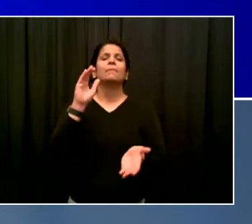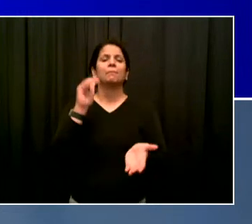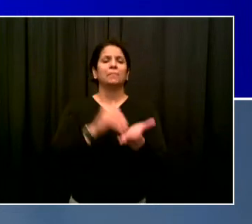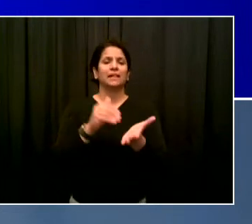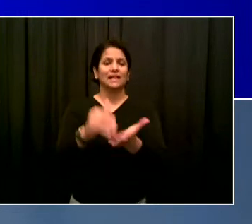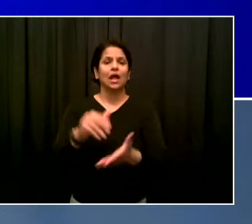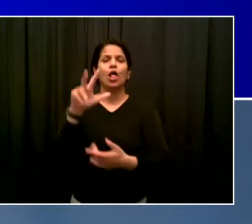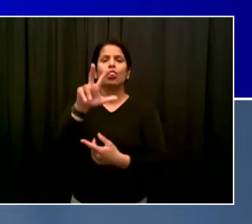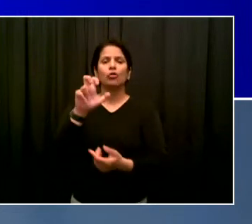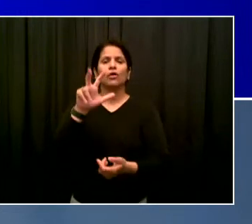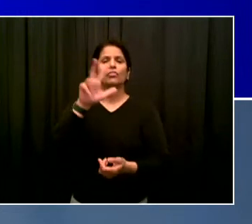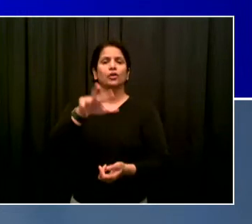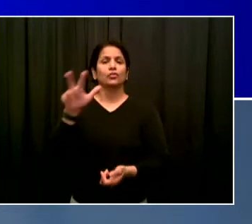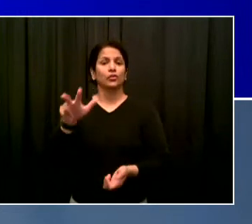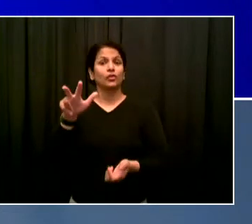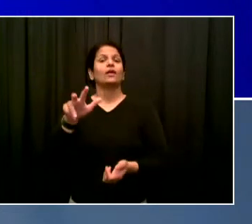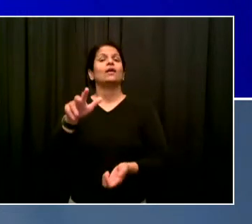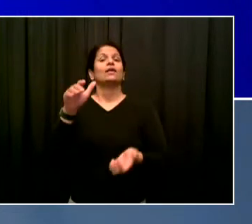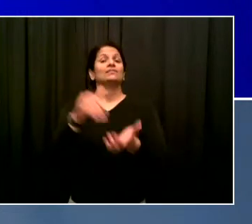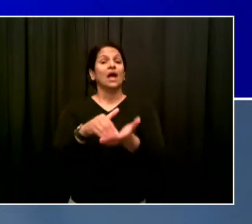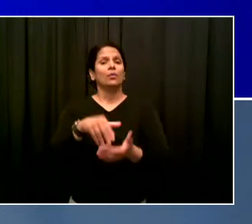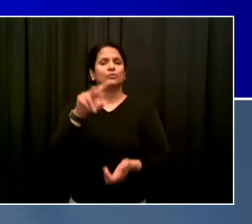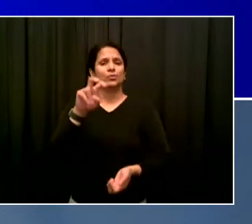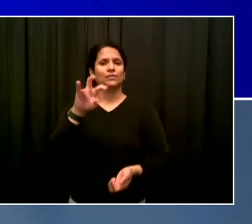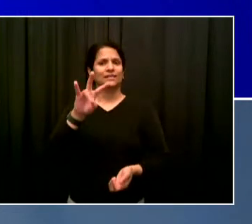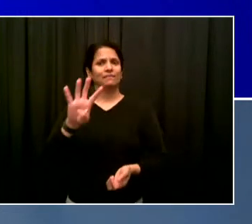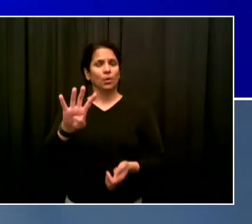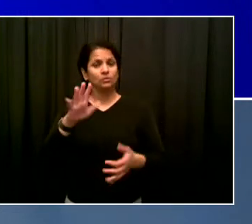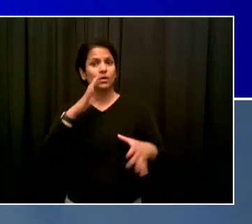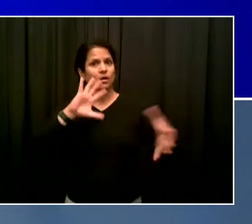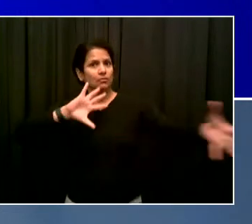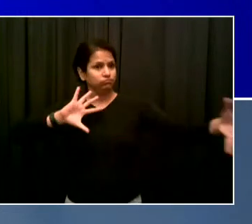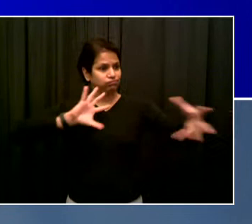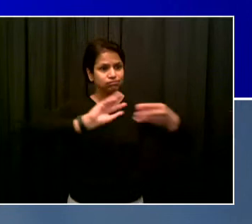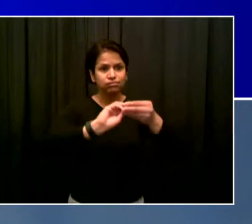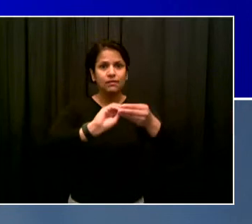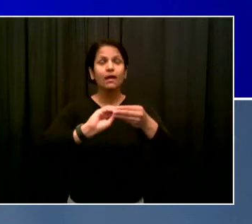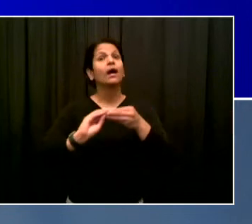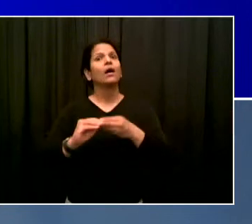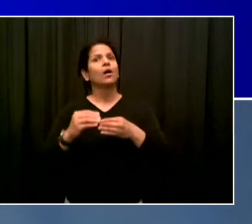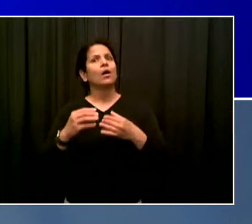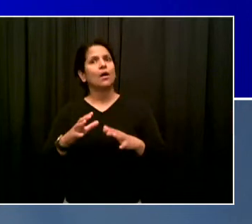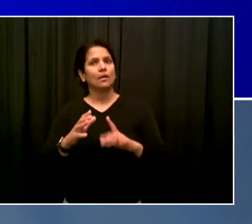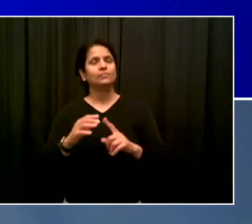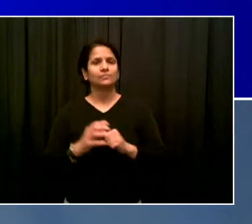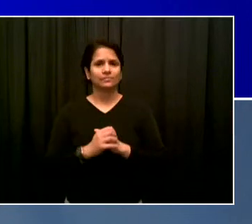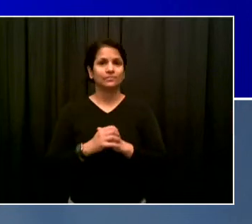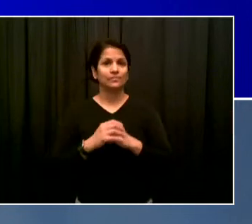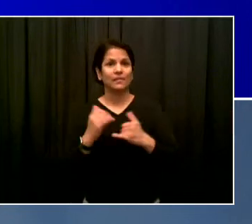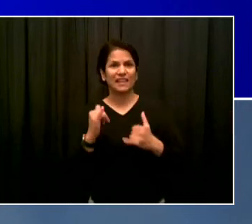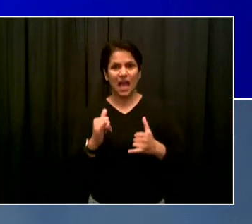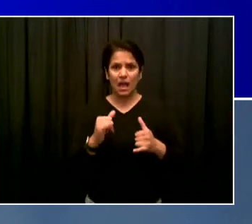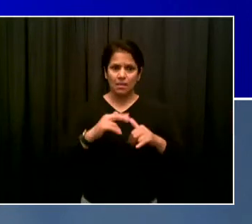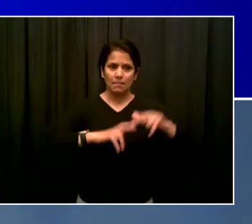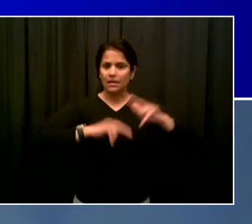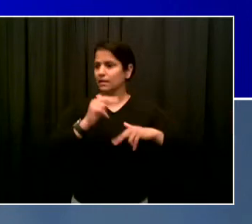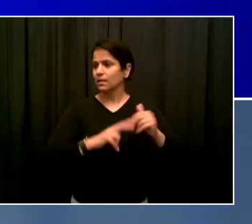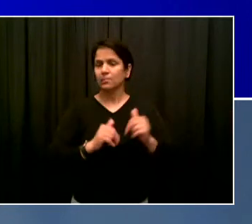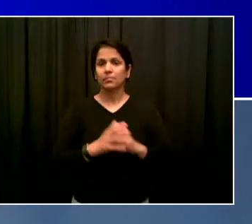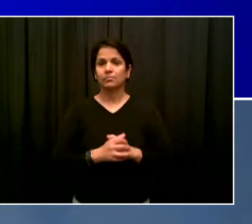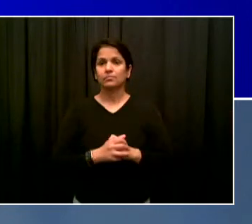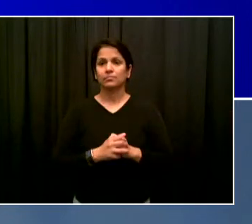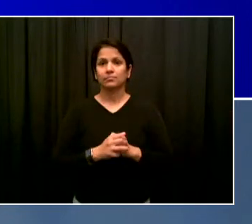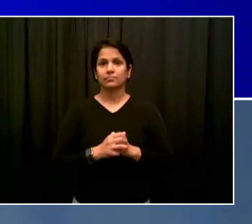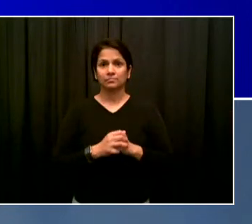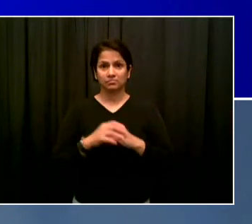6,333,274 vaccinations. That's an amazing number, and we want that number to just keep growing all the time. Today is the day